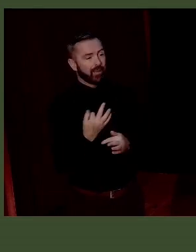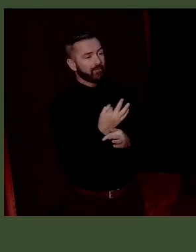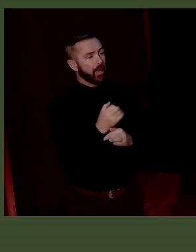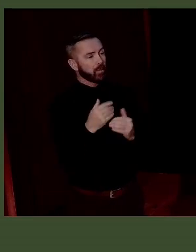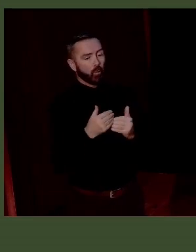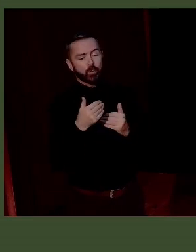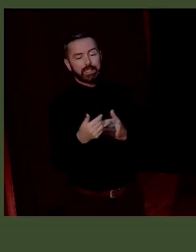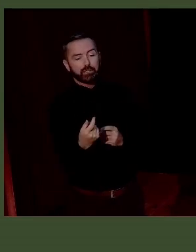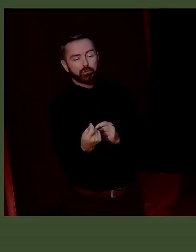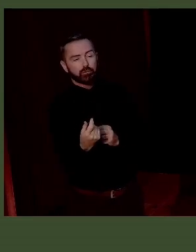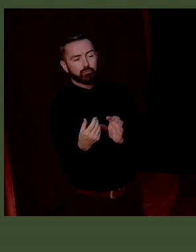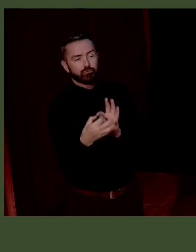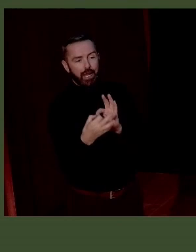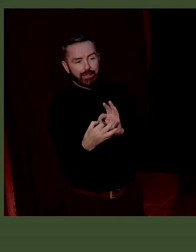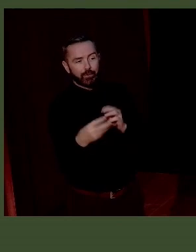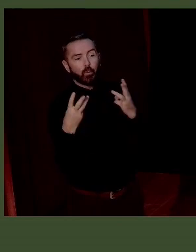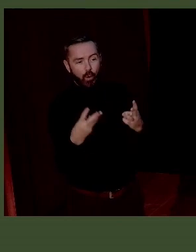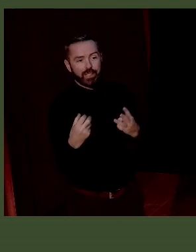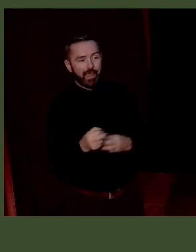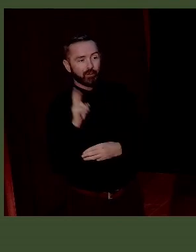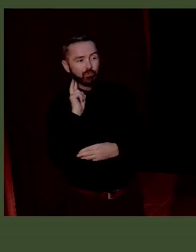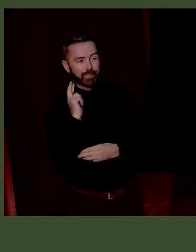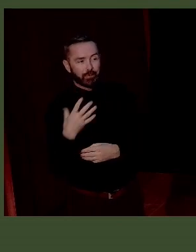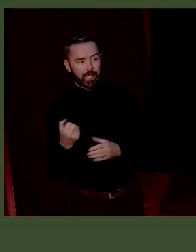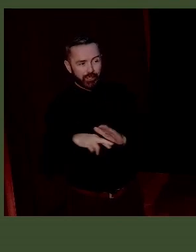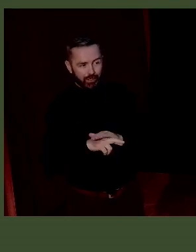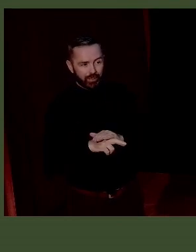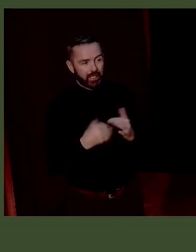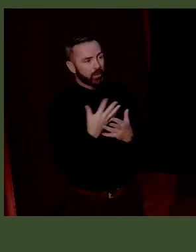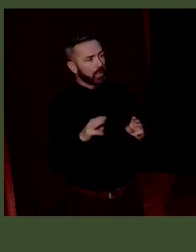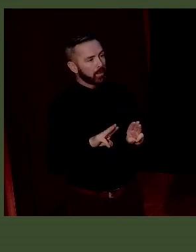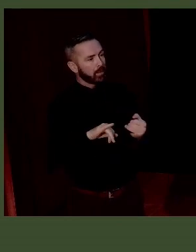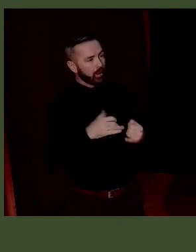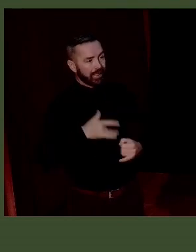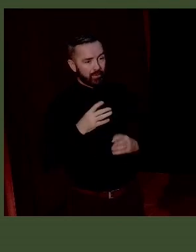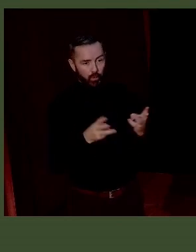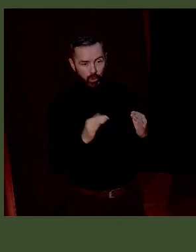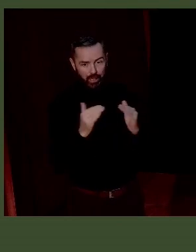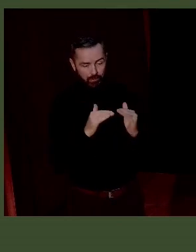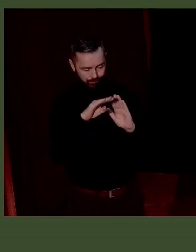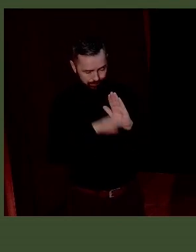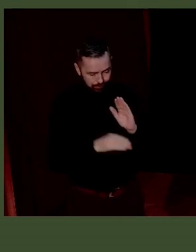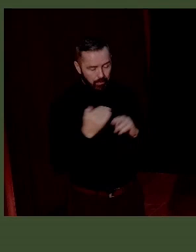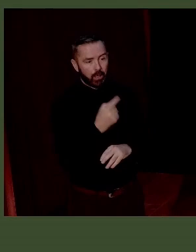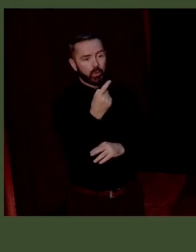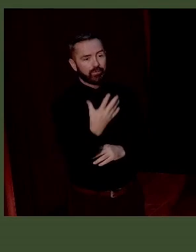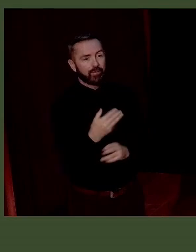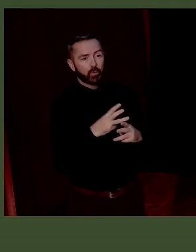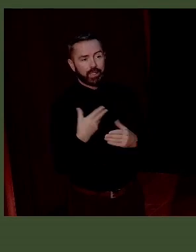became keen to have a resident pensioner. The number of workhouse residents fell by one-fifth when the pension was introduced.